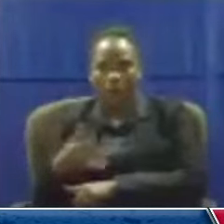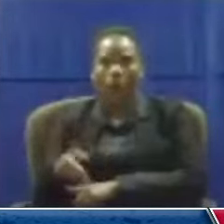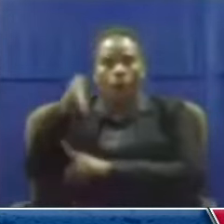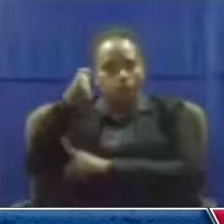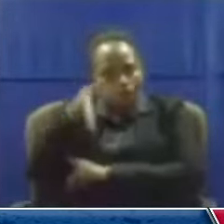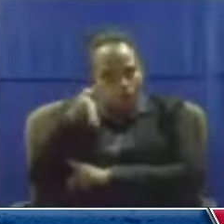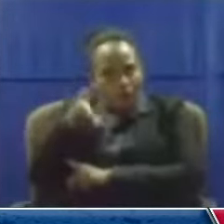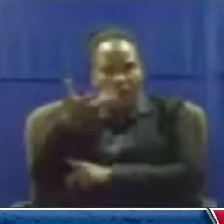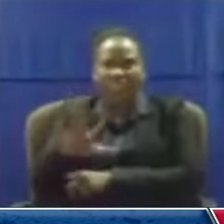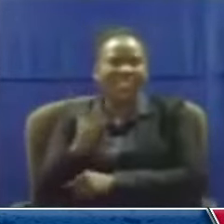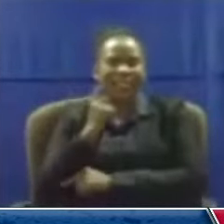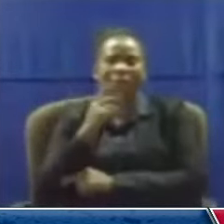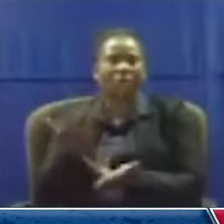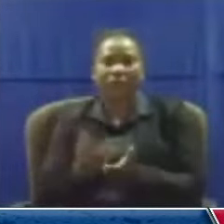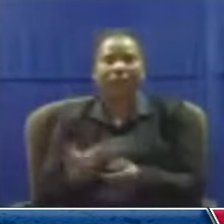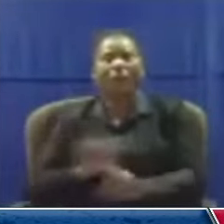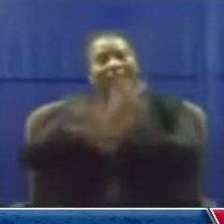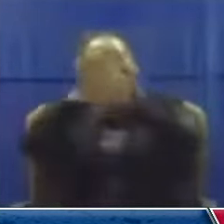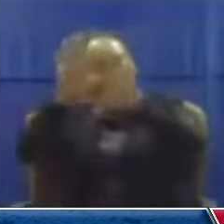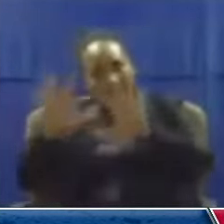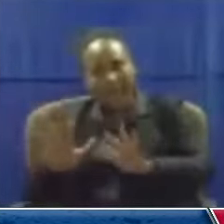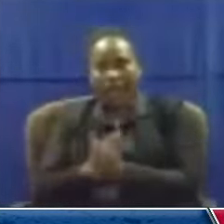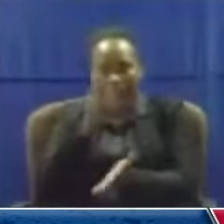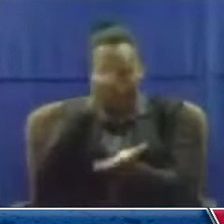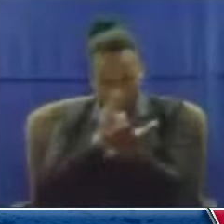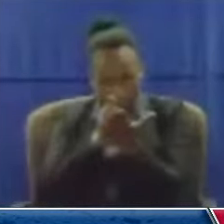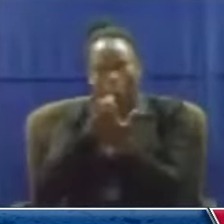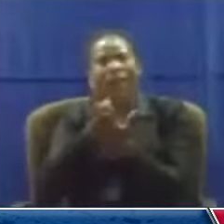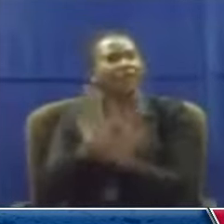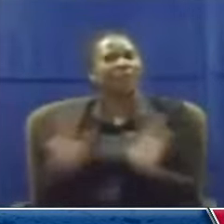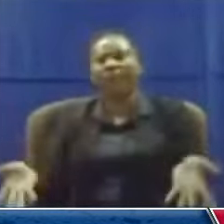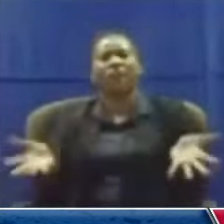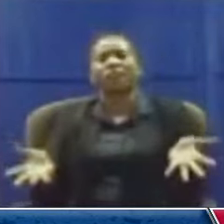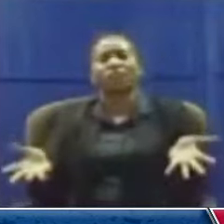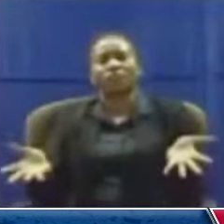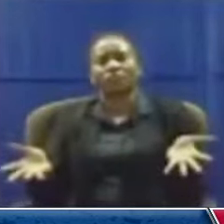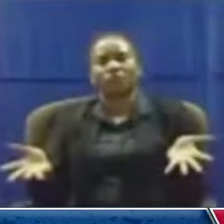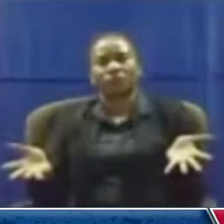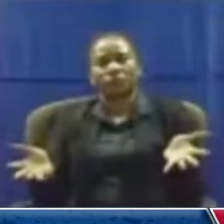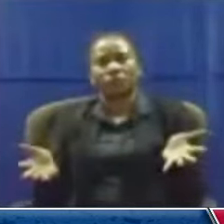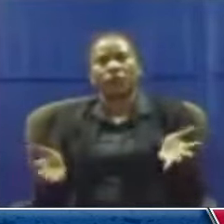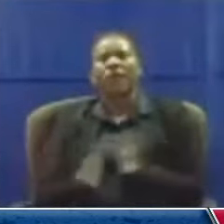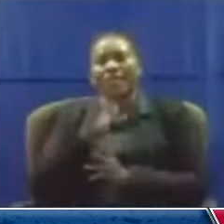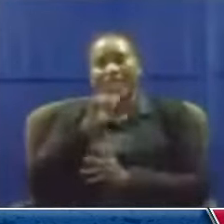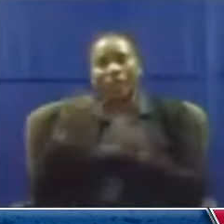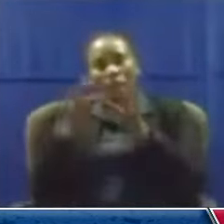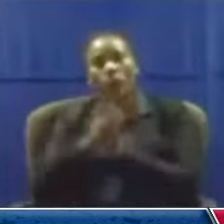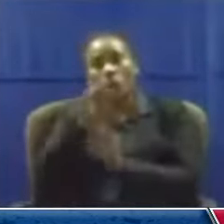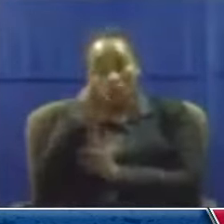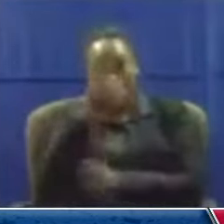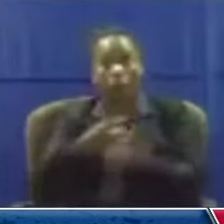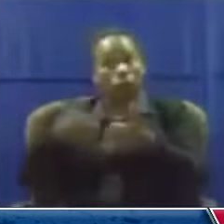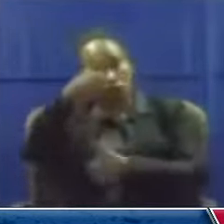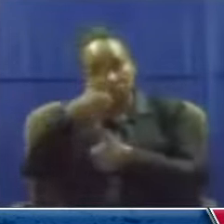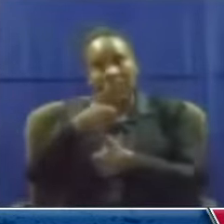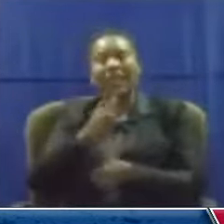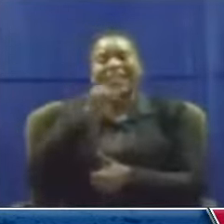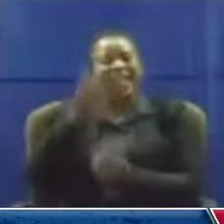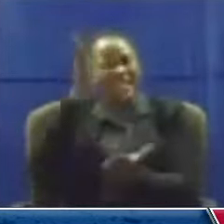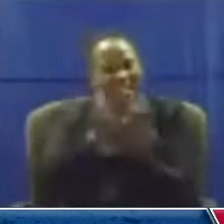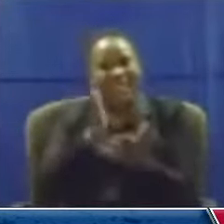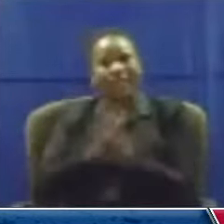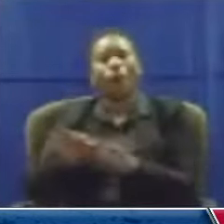present, be clear, and be honest. Let the people know there that you're in charge. Let them know exactly what the plan